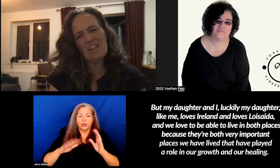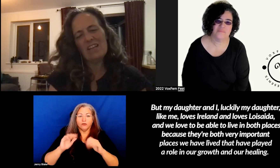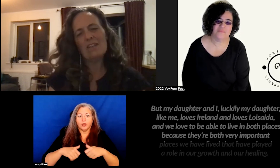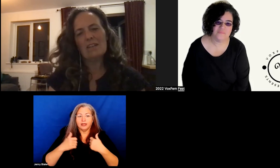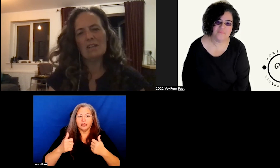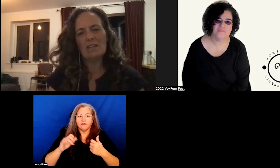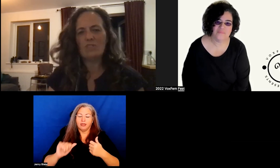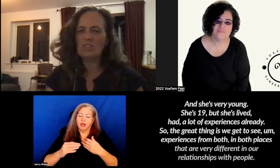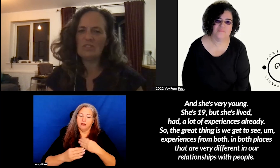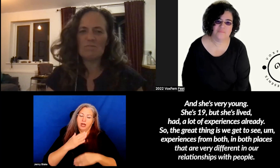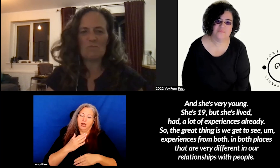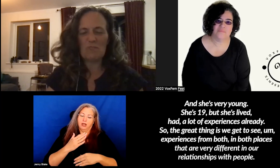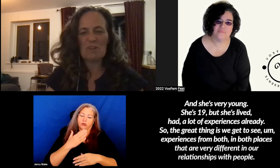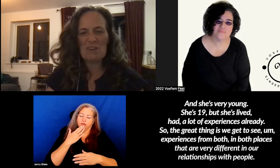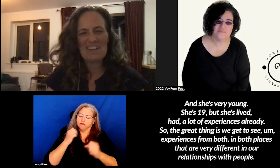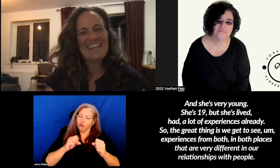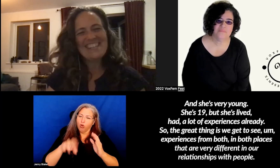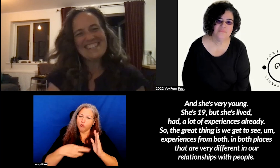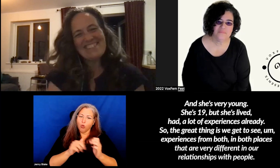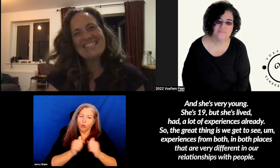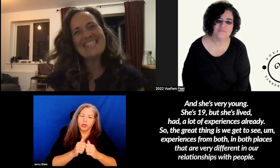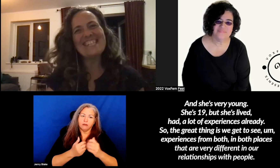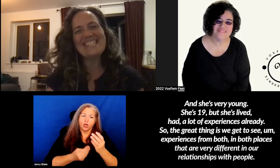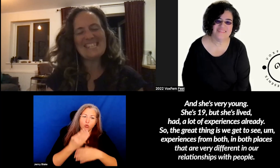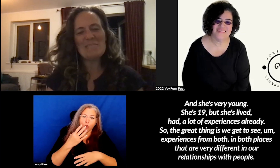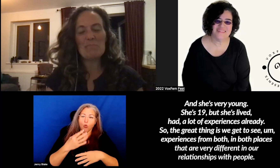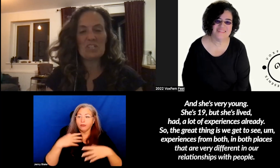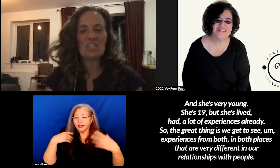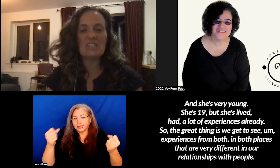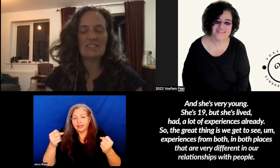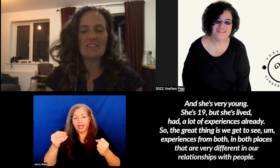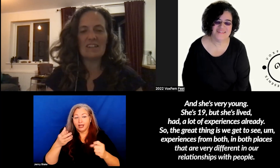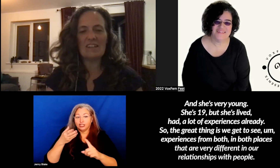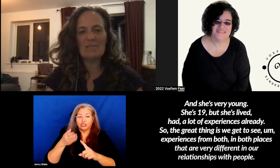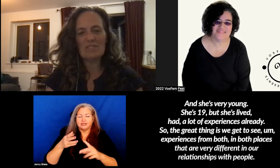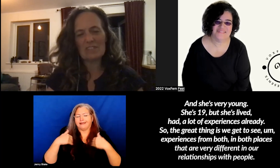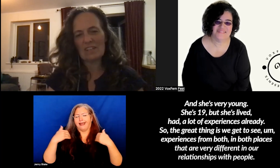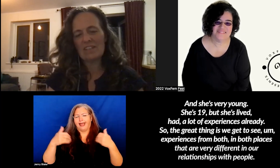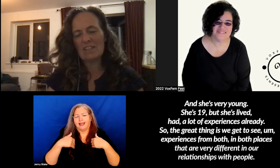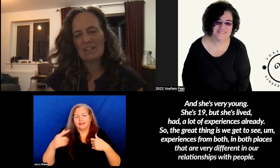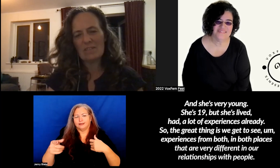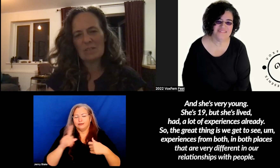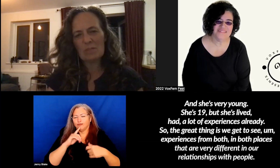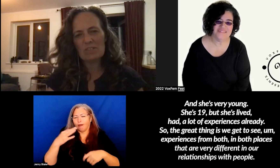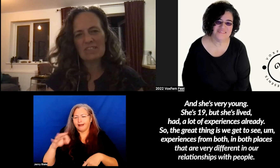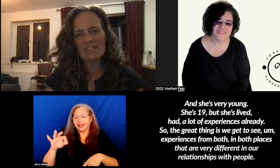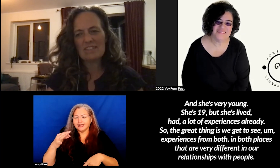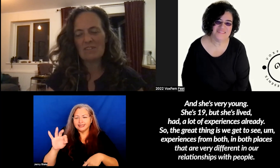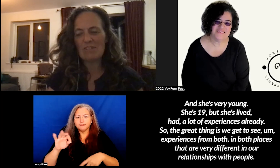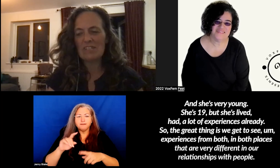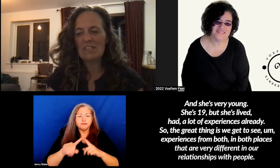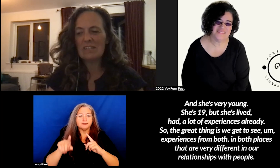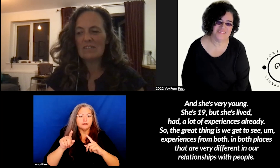our healing. And she's very young. She's 19, but she's lived, had a lot of